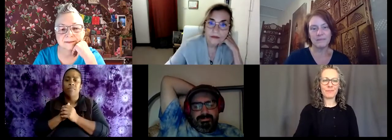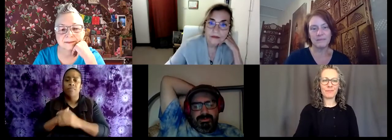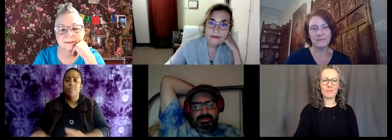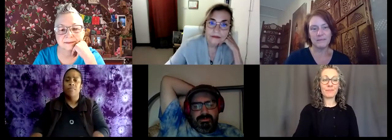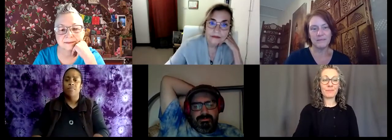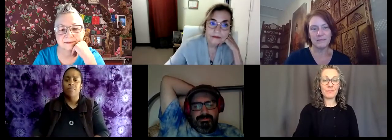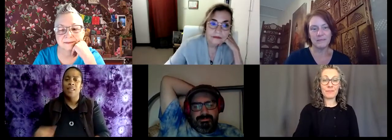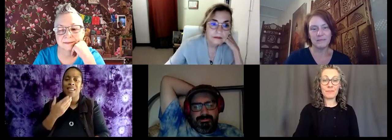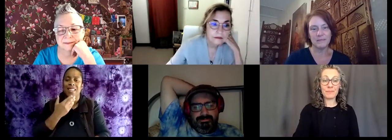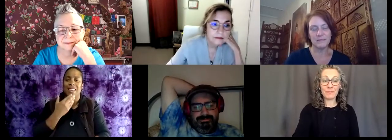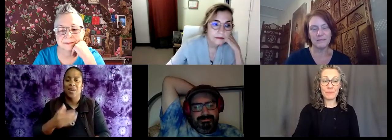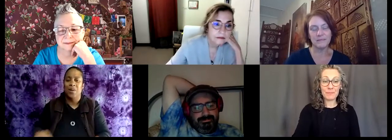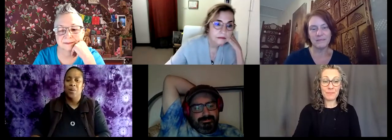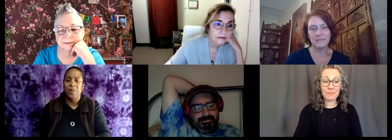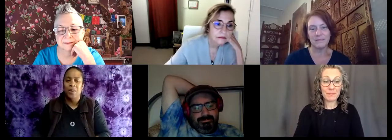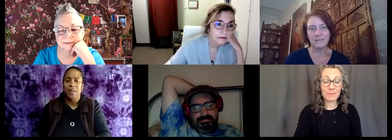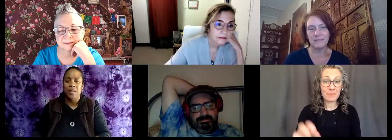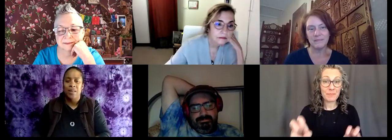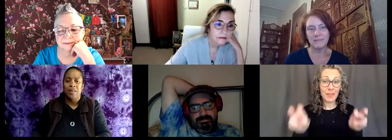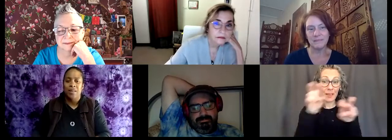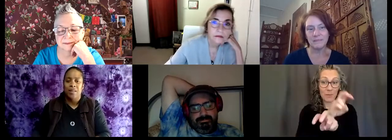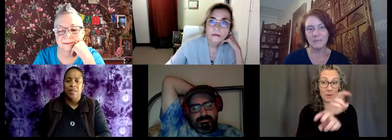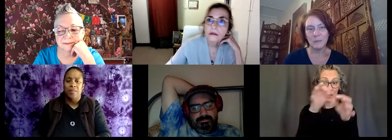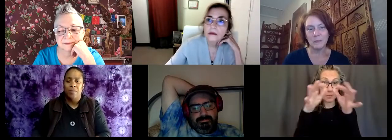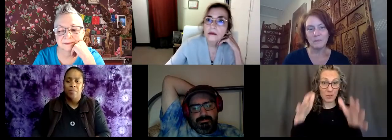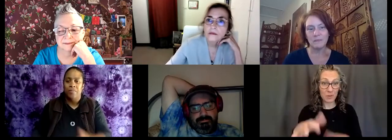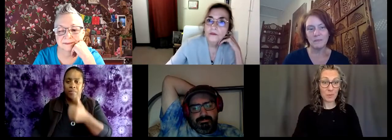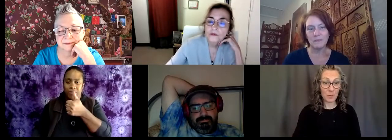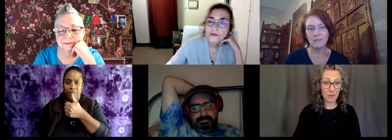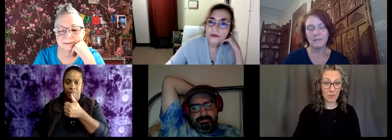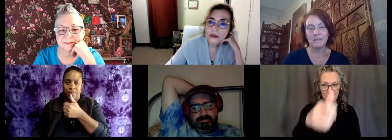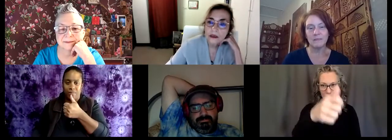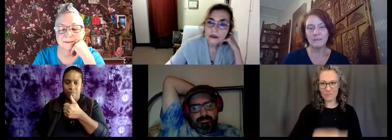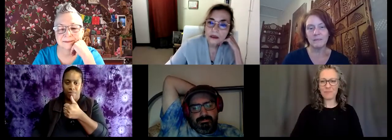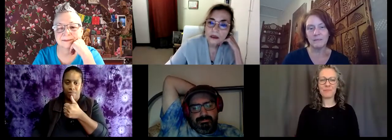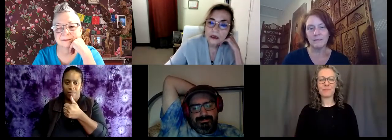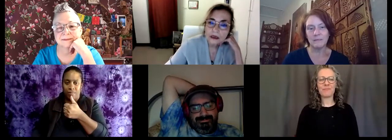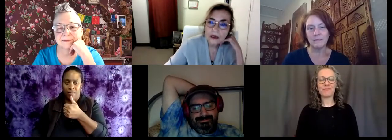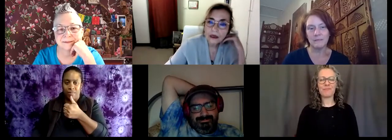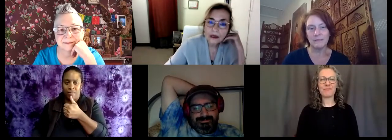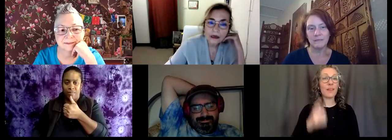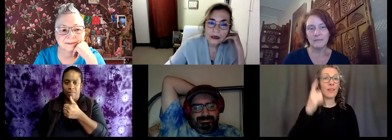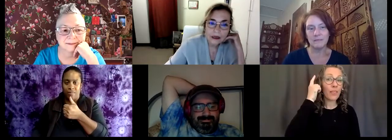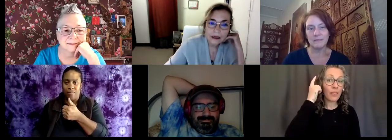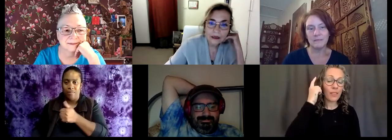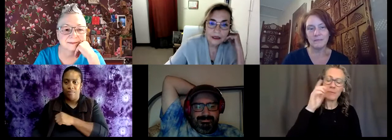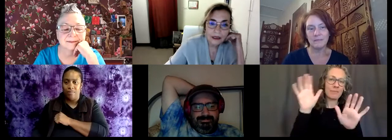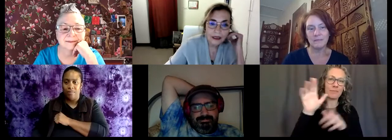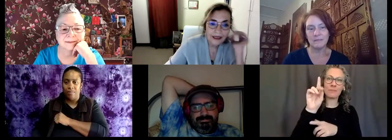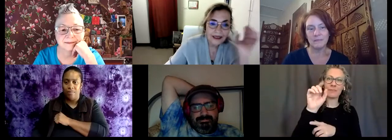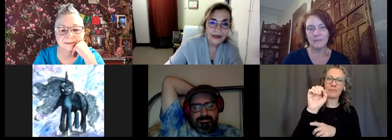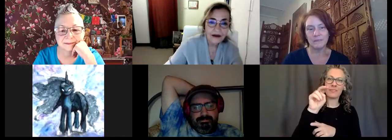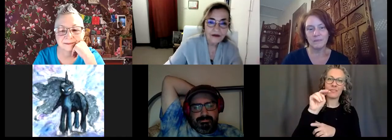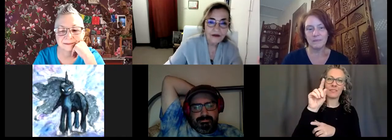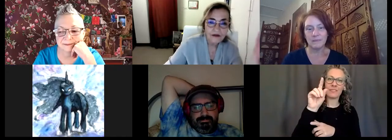All right, thank you. Great. We've got Kendara and Henry also in line, and I've got something to share too. Go, and Thorne. Sorry, Kendara, Thorne, and then Henry,